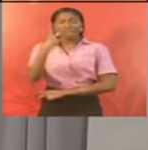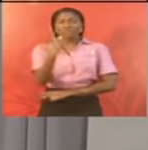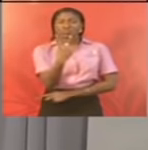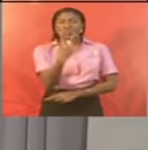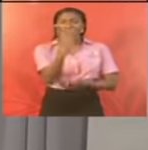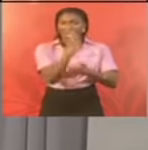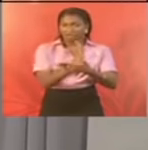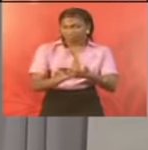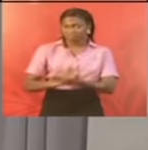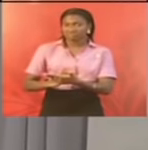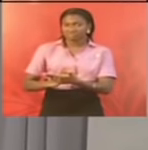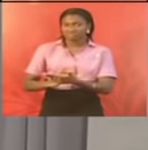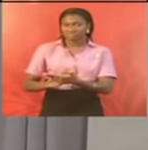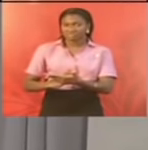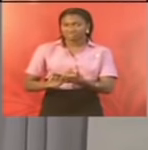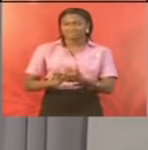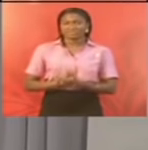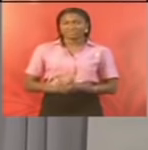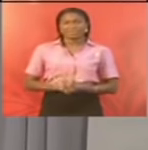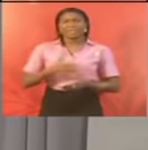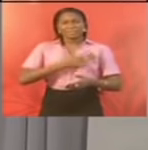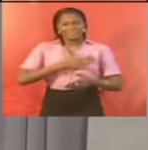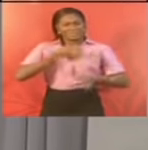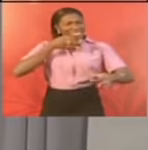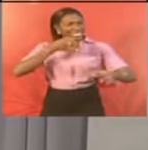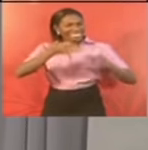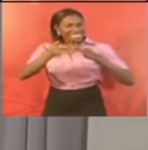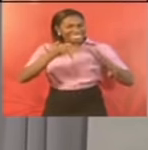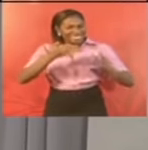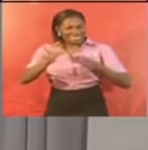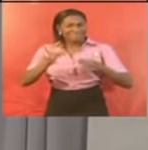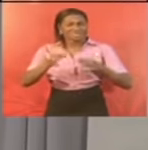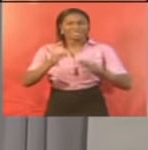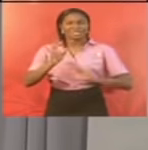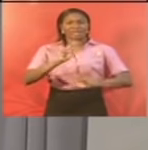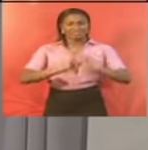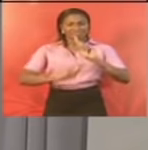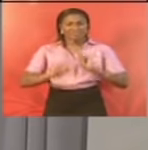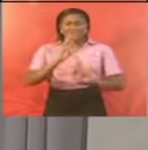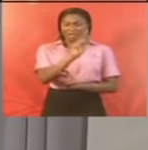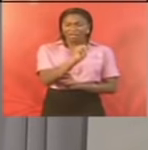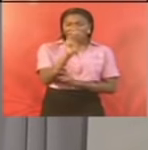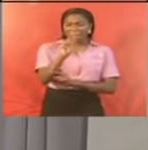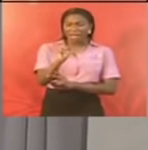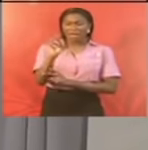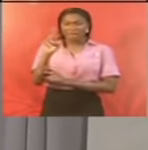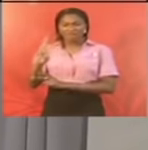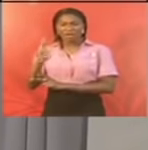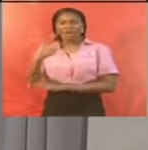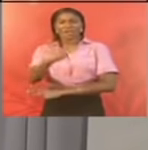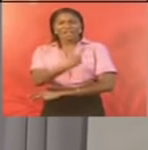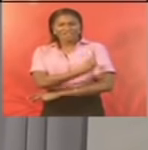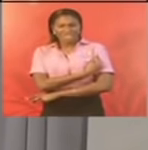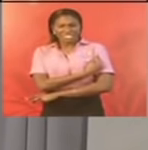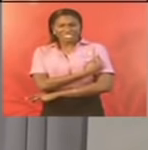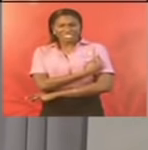95, 97%. And please explain to the public the 2-stage vaccination process now for MMR.